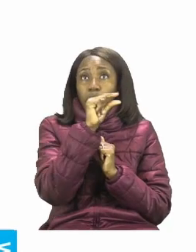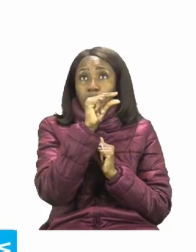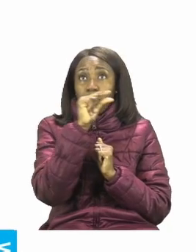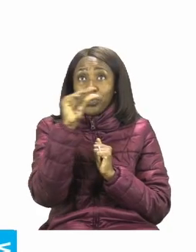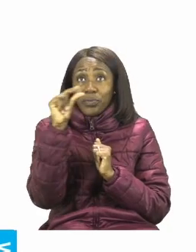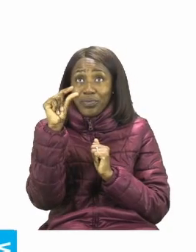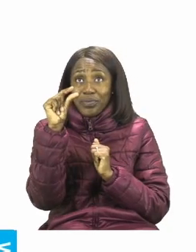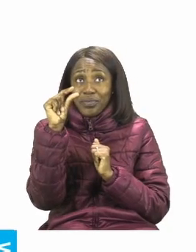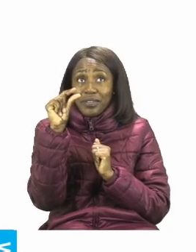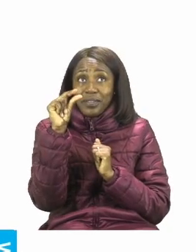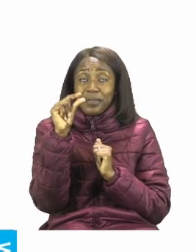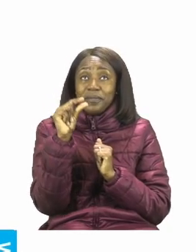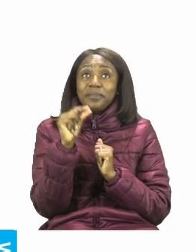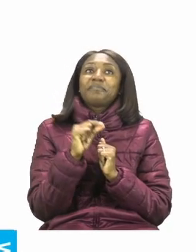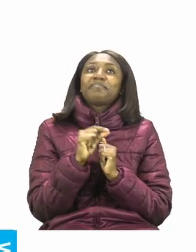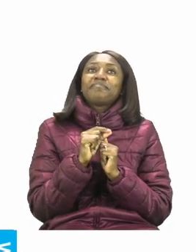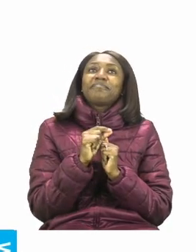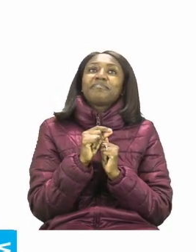time.